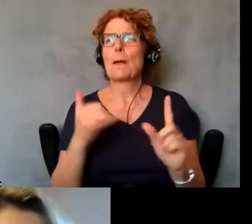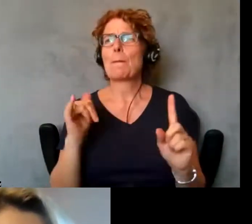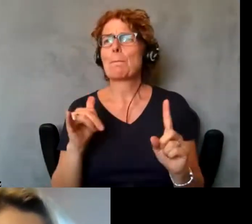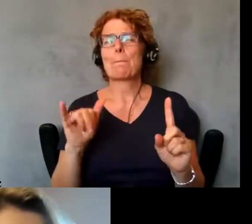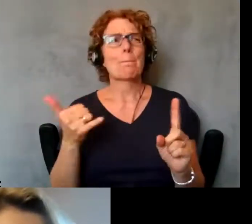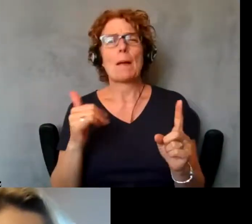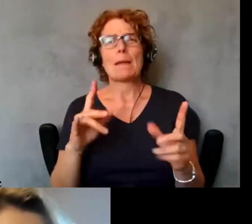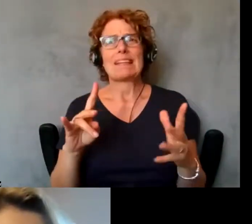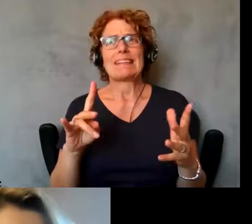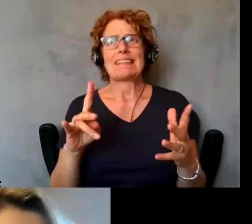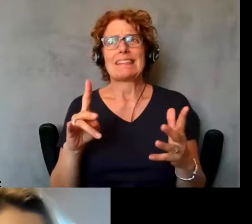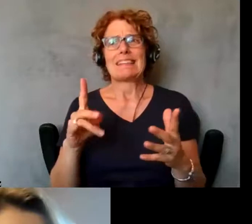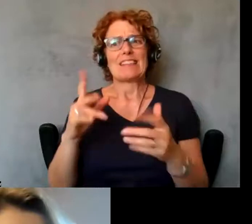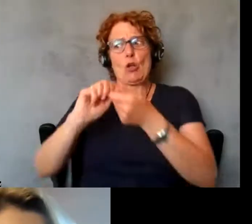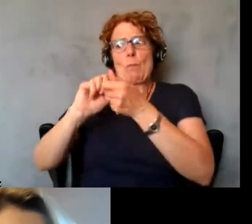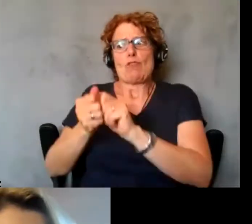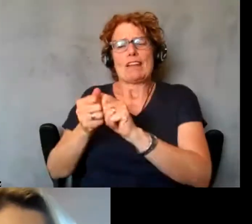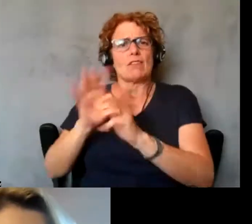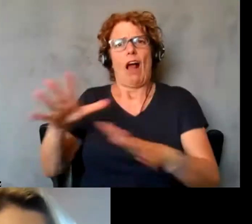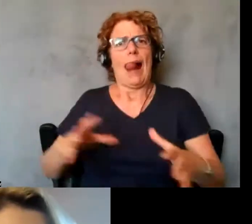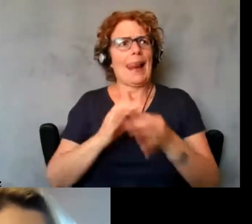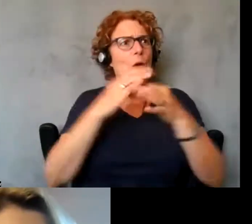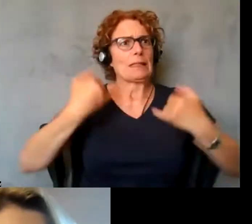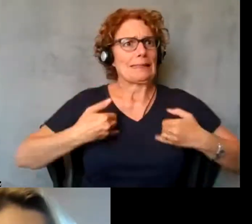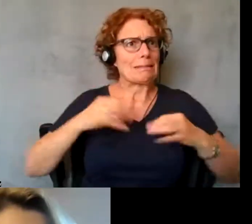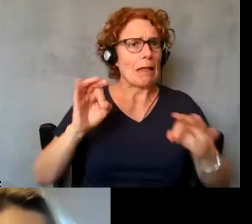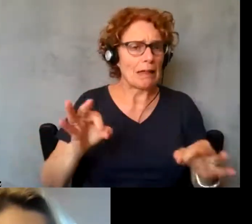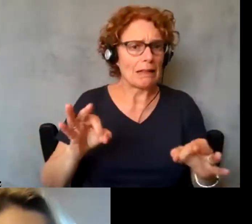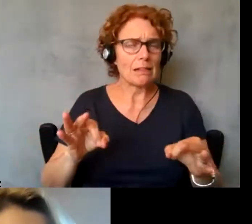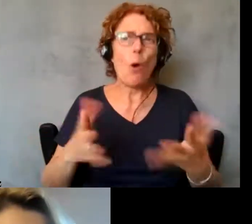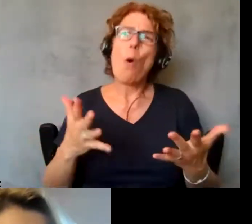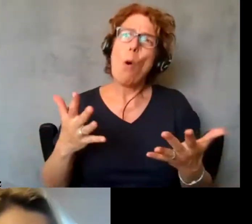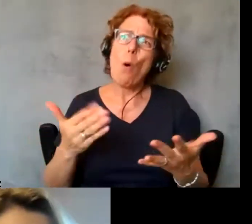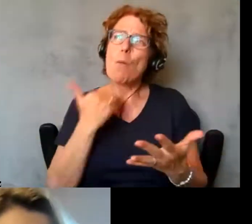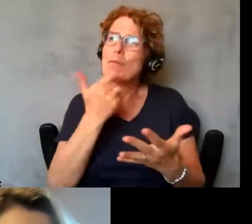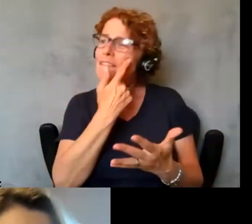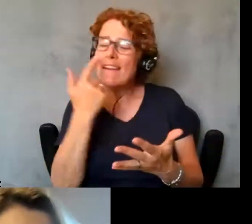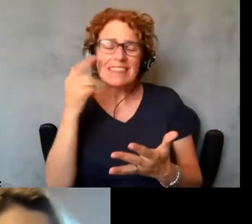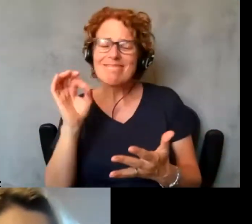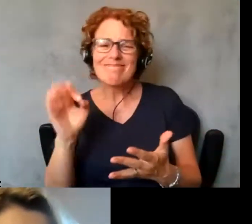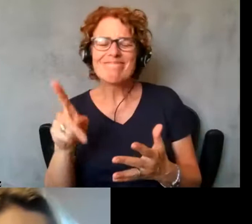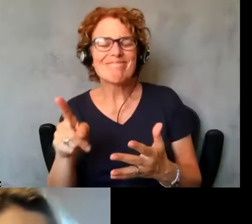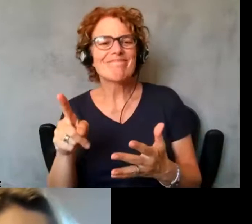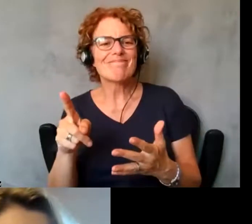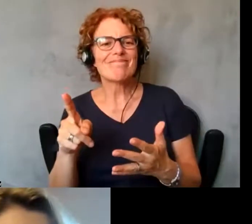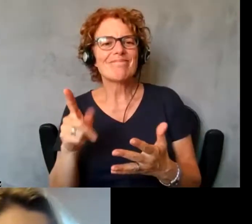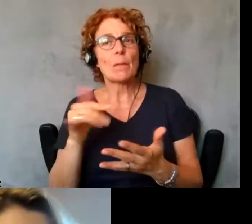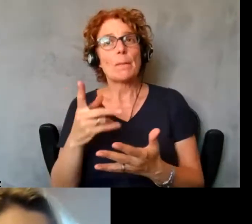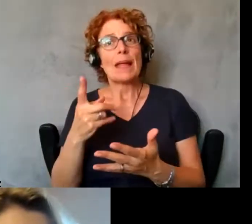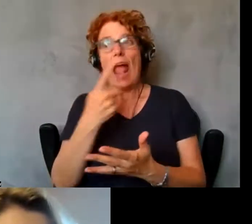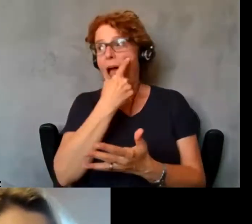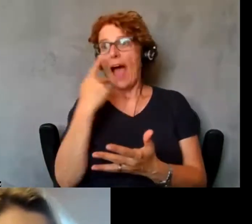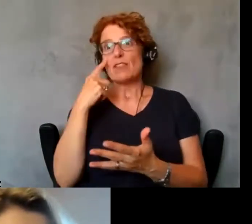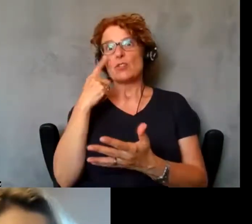not disease causing, or they just haven't got enough evidence. And that evidence may be that that's the only person in the world with